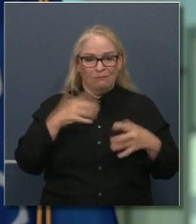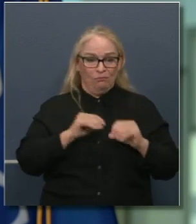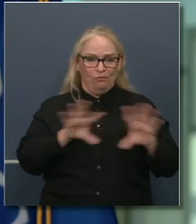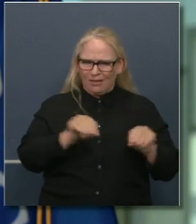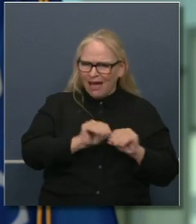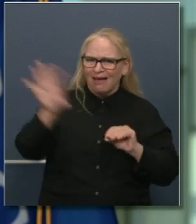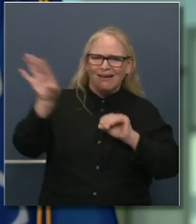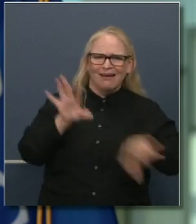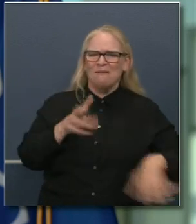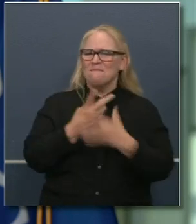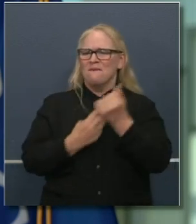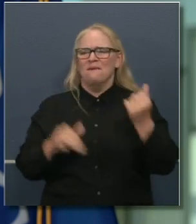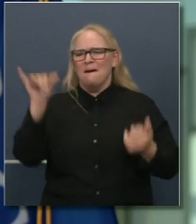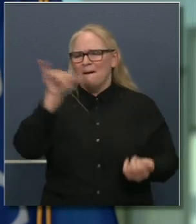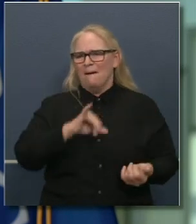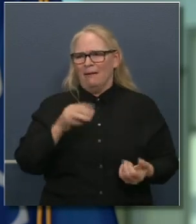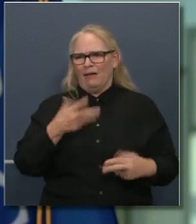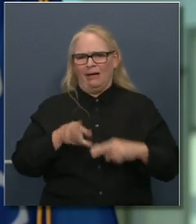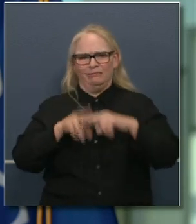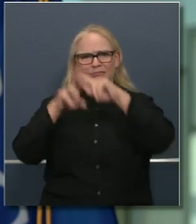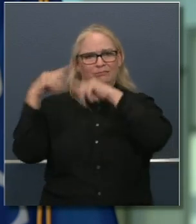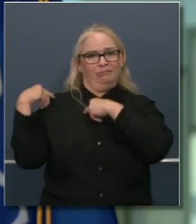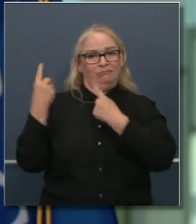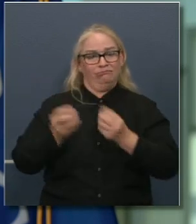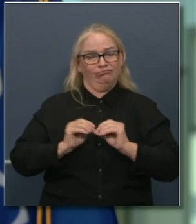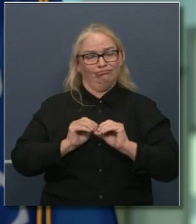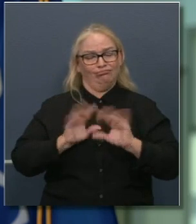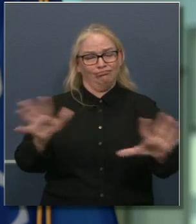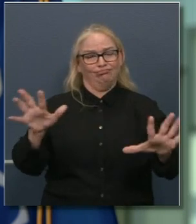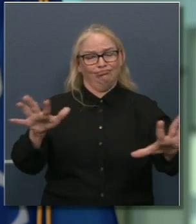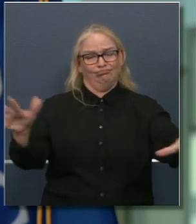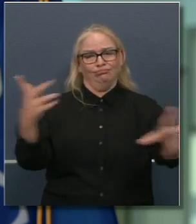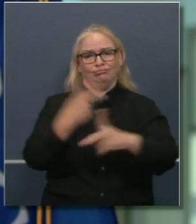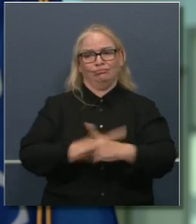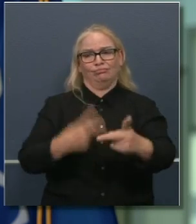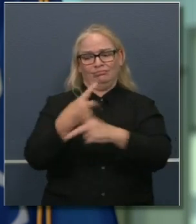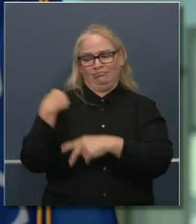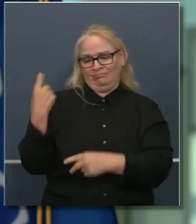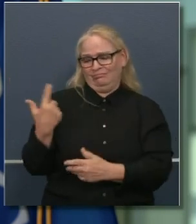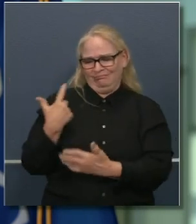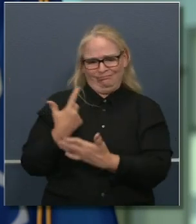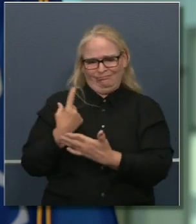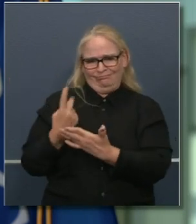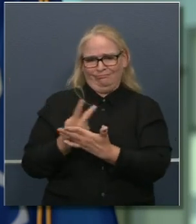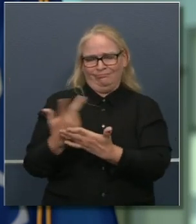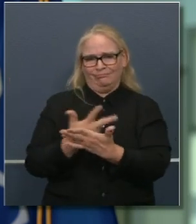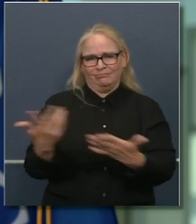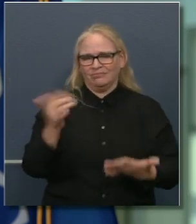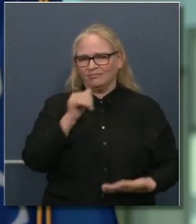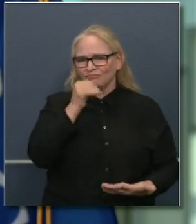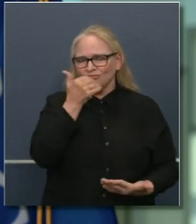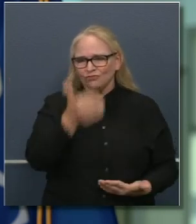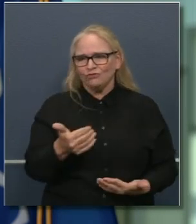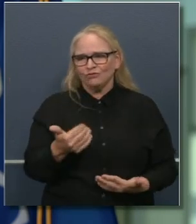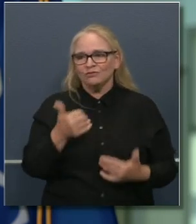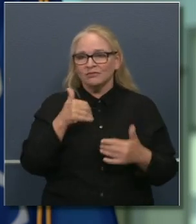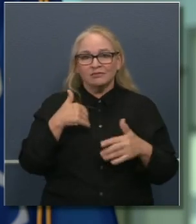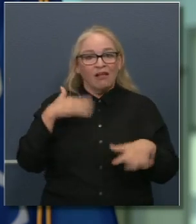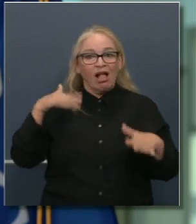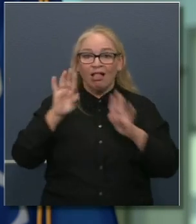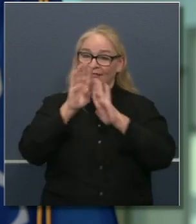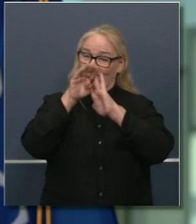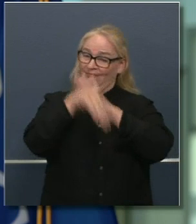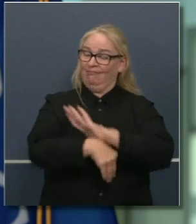this virus just over the course of the last number of weeks, and the fact that we haven't been able to yet, and we will, bend that